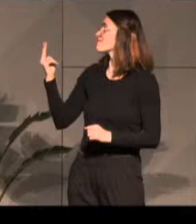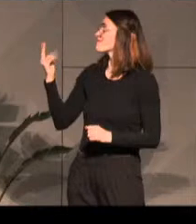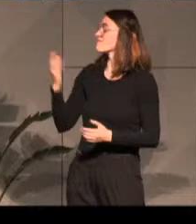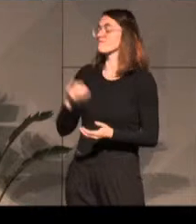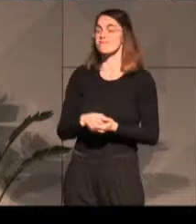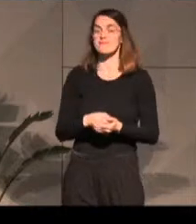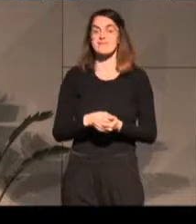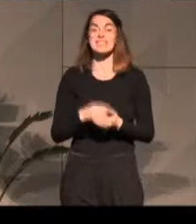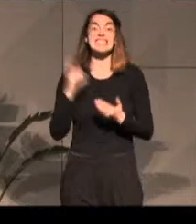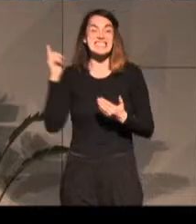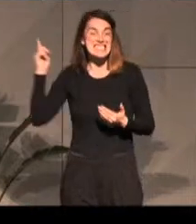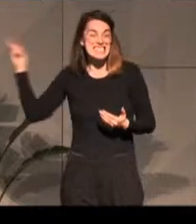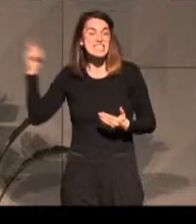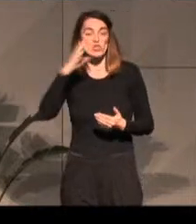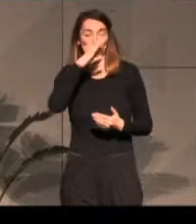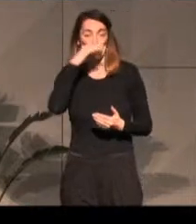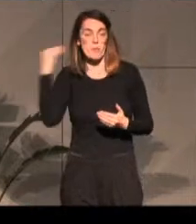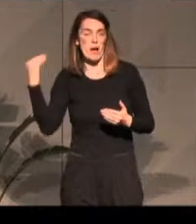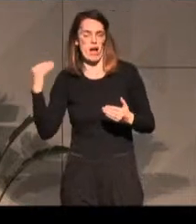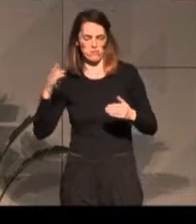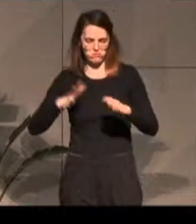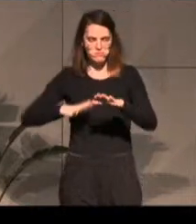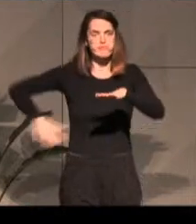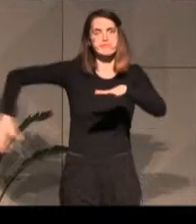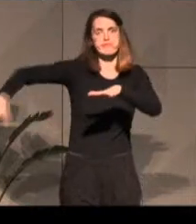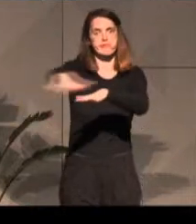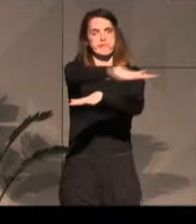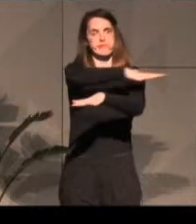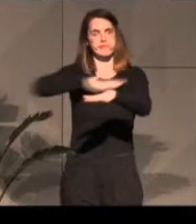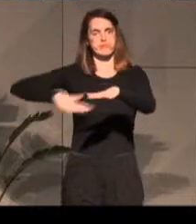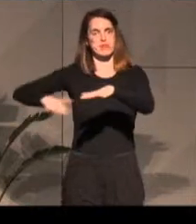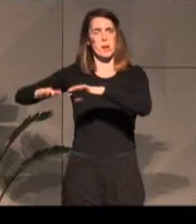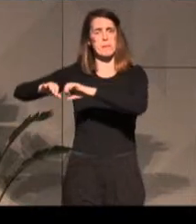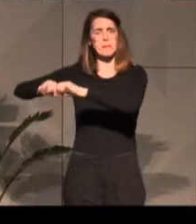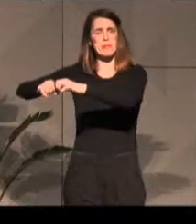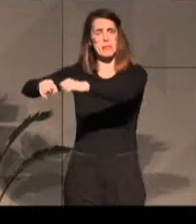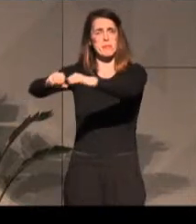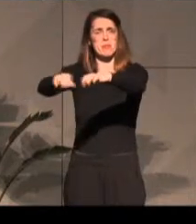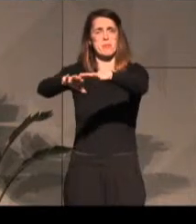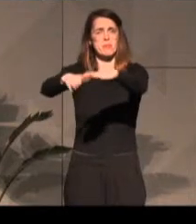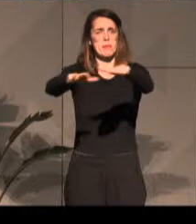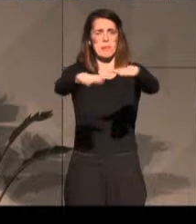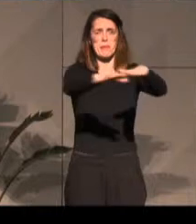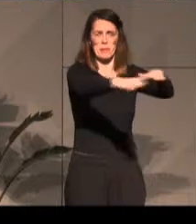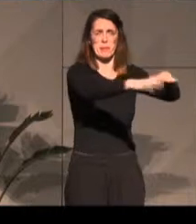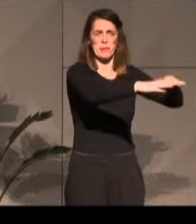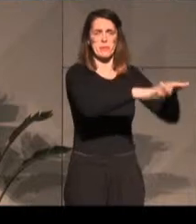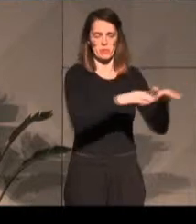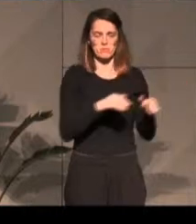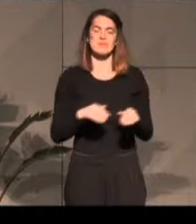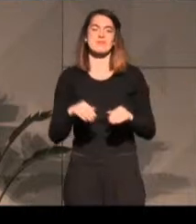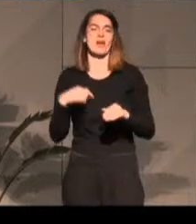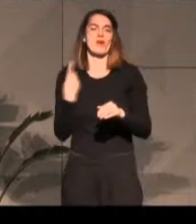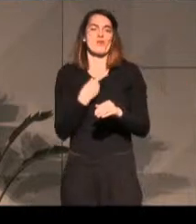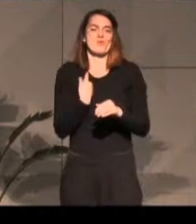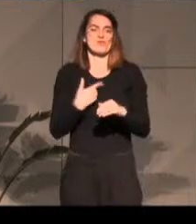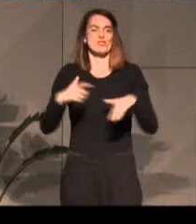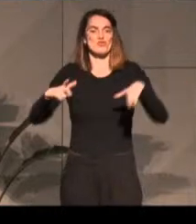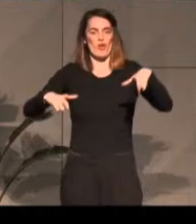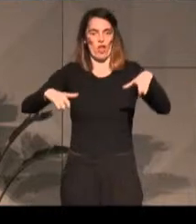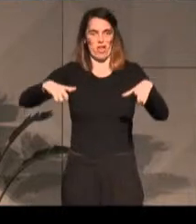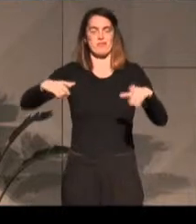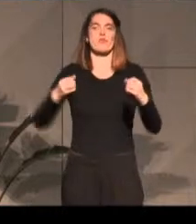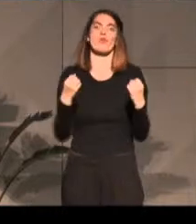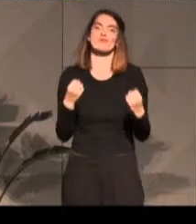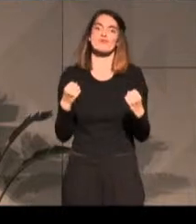This is the next summer. This is the ice environment, totally fragmented, but our ice floe still exists. But it's summer,